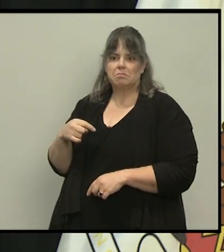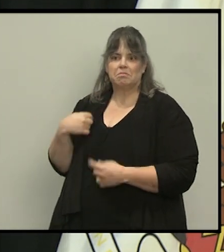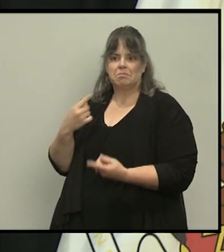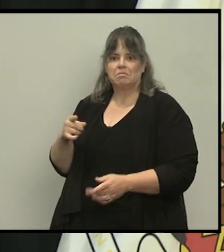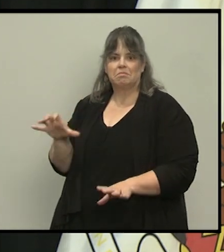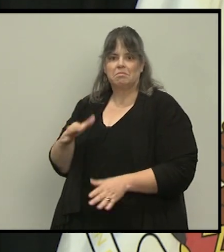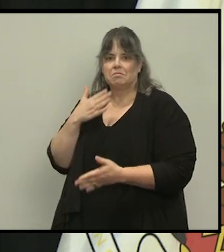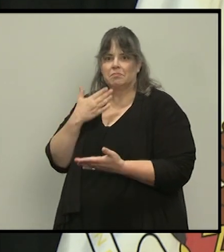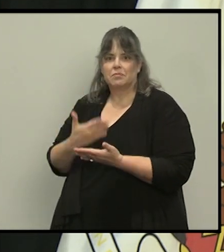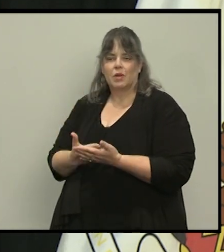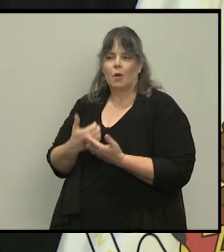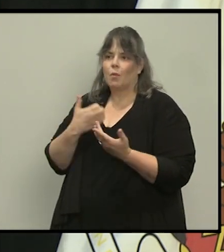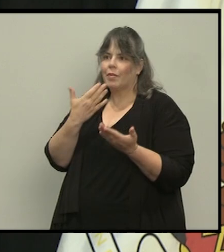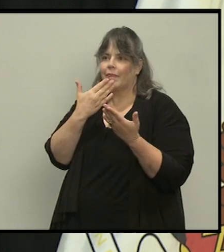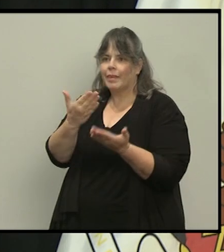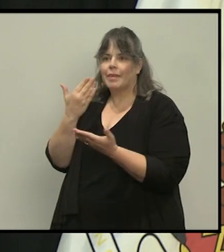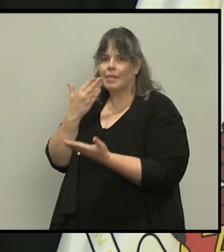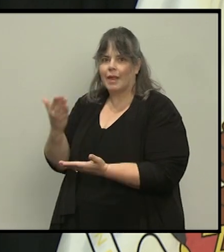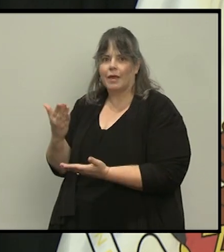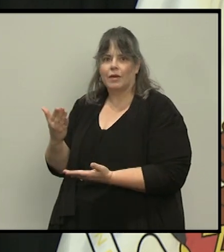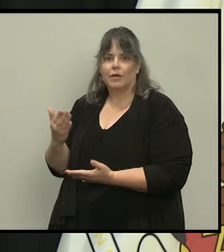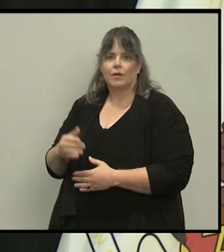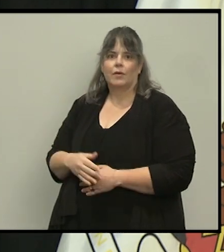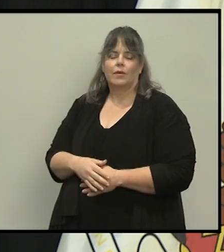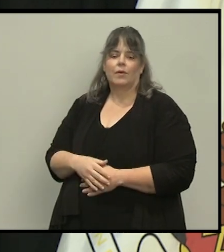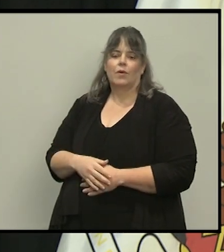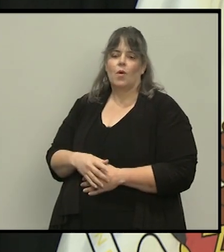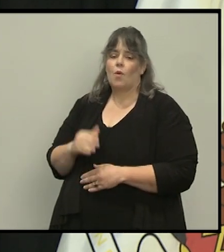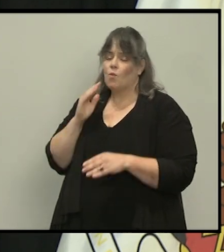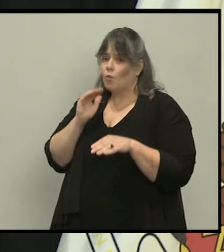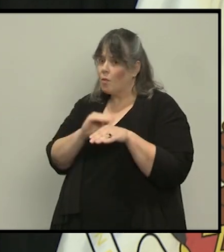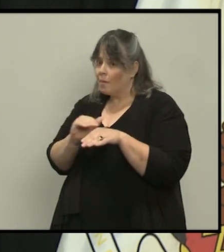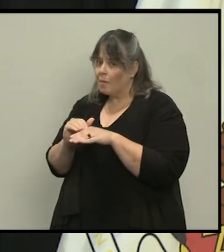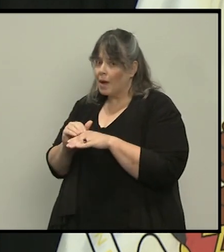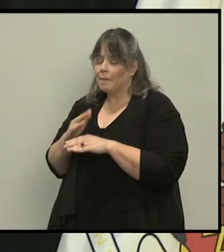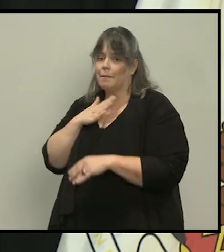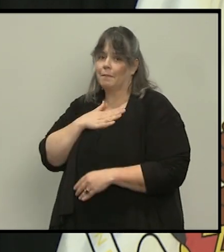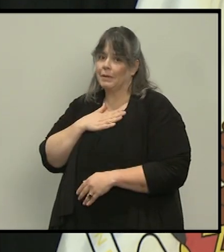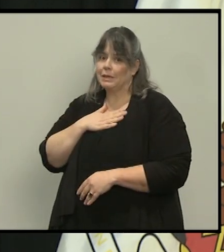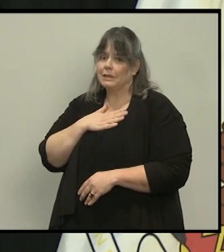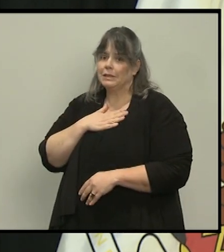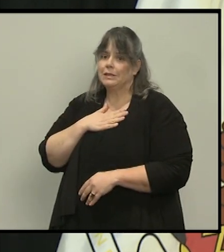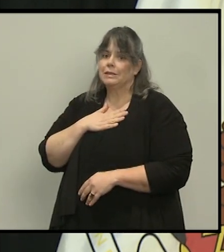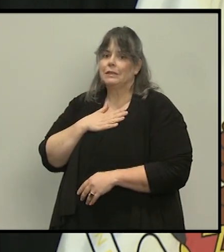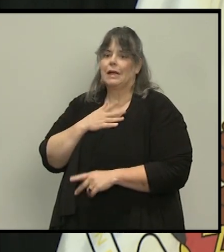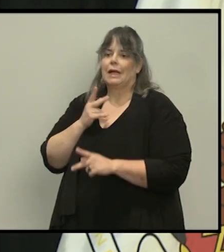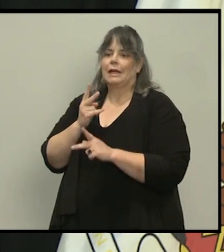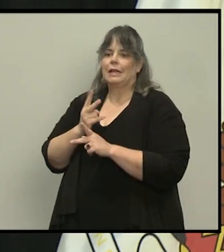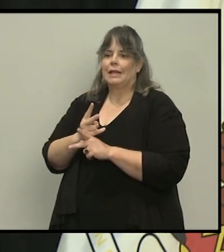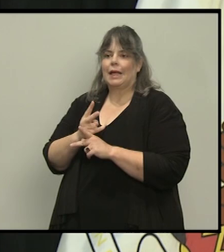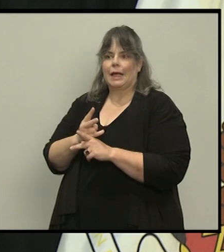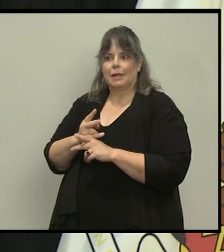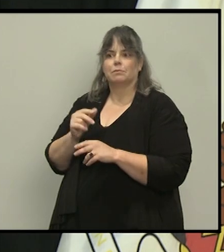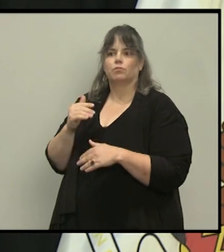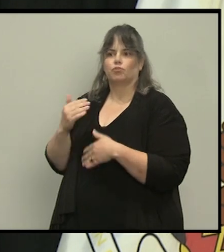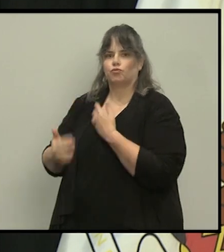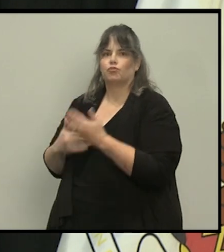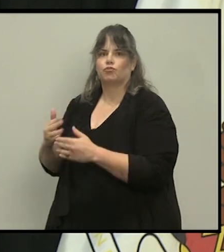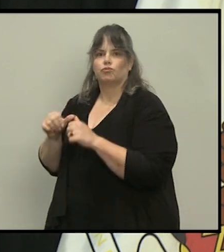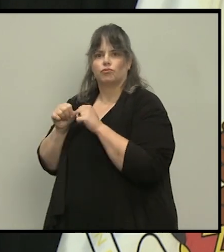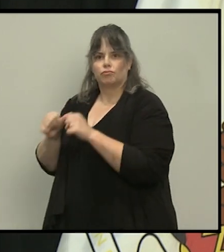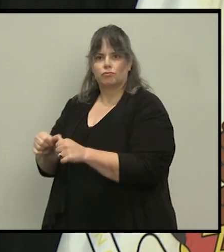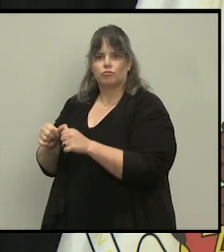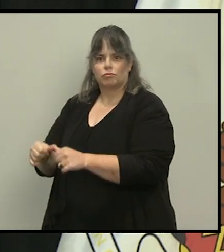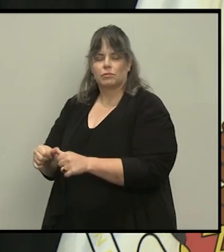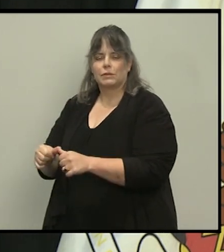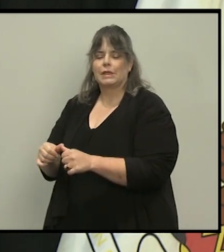thank everyone for that up to this point, but remind everyone to please keep this momentum going.